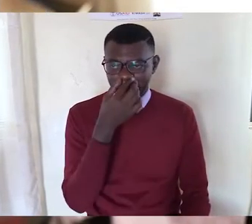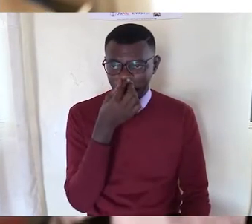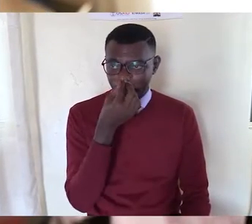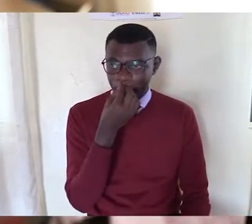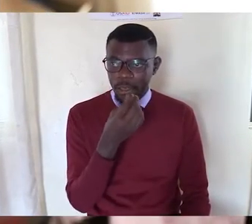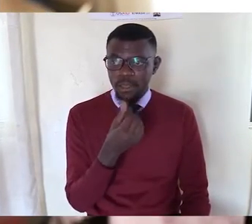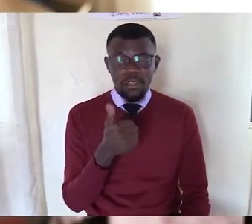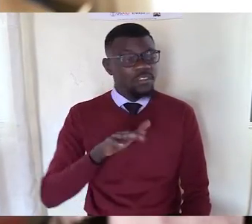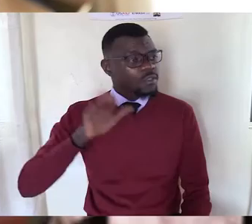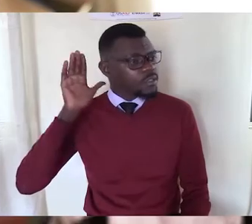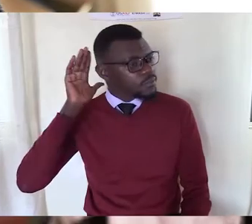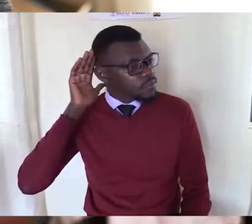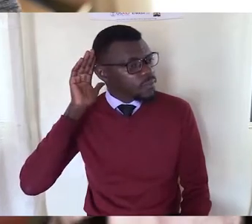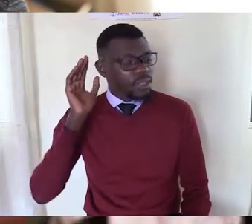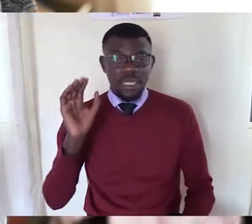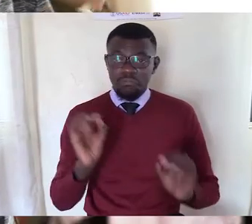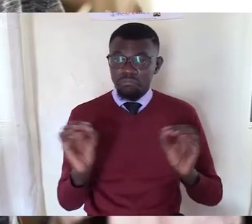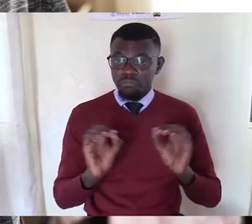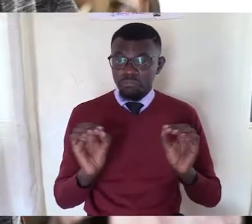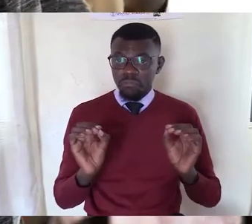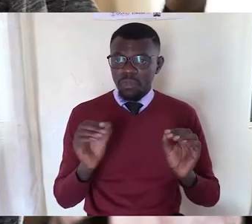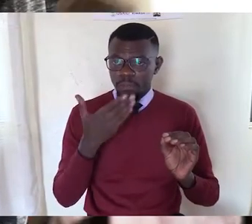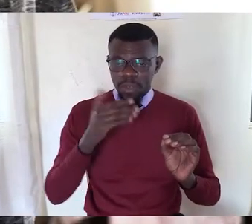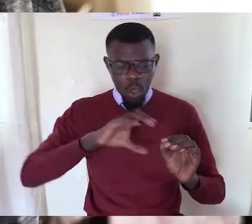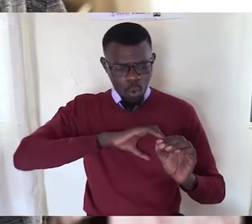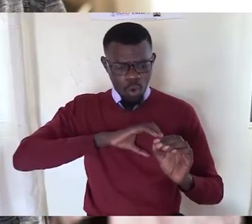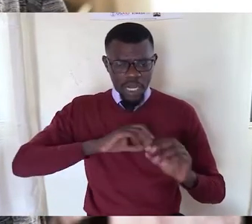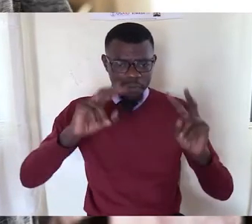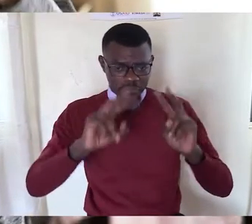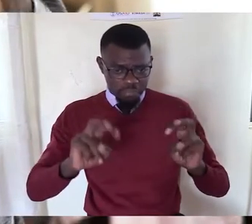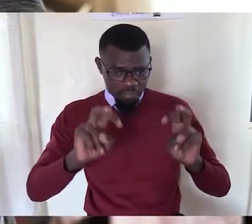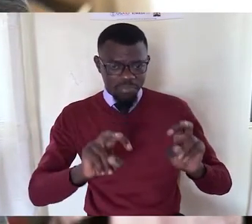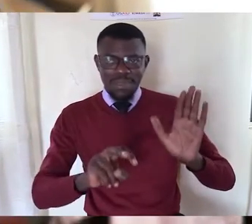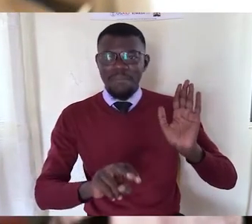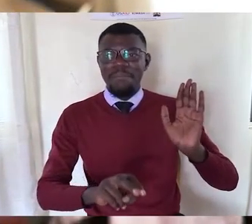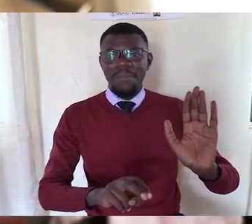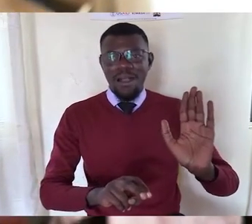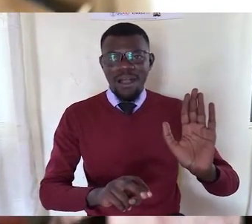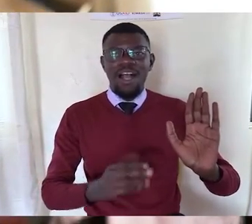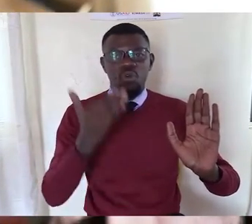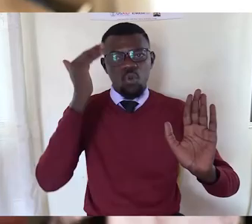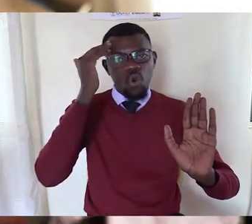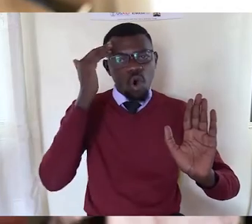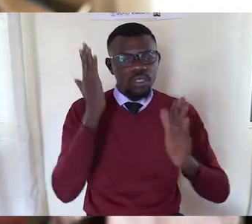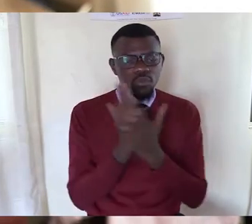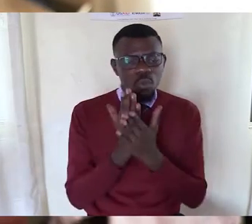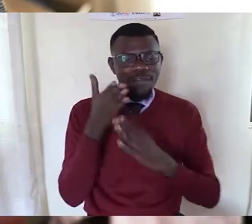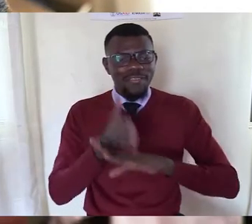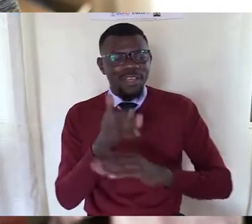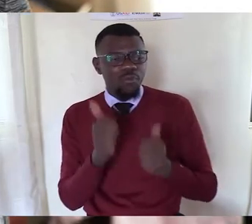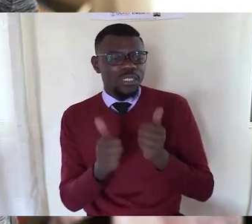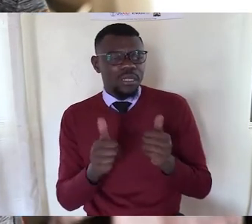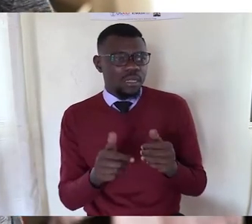you cannot listen, why can't you also do your own investigation to ascertain these claims? If you cannot